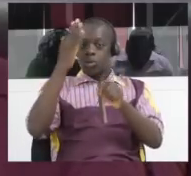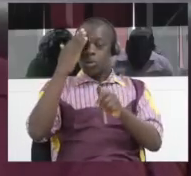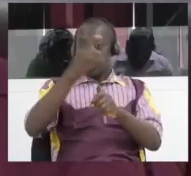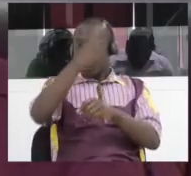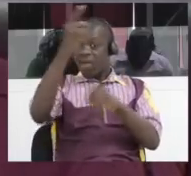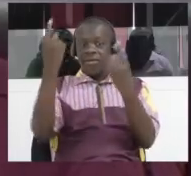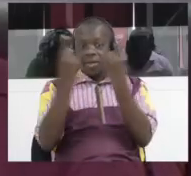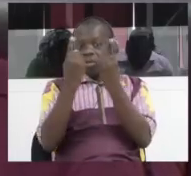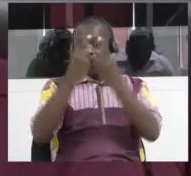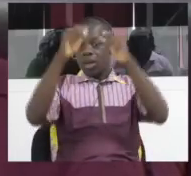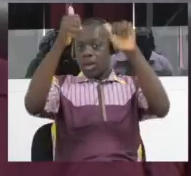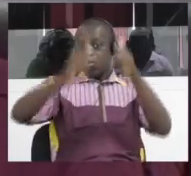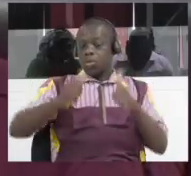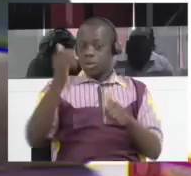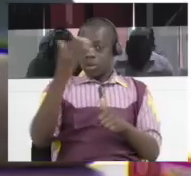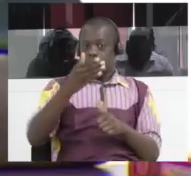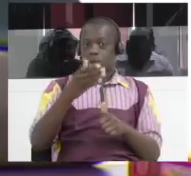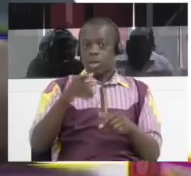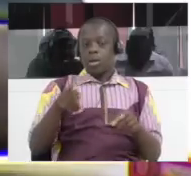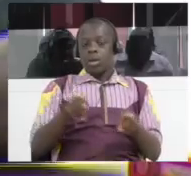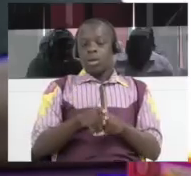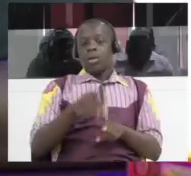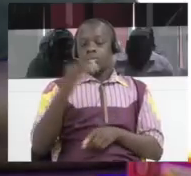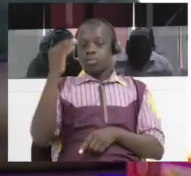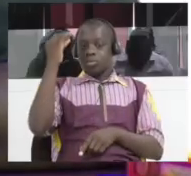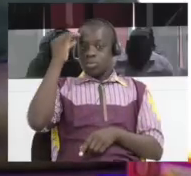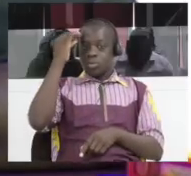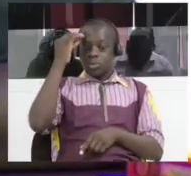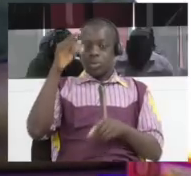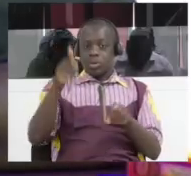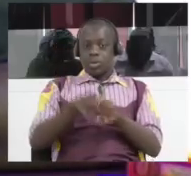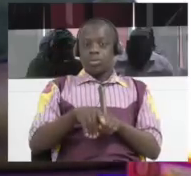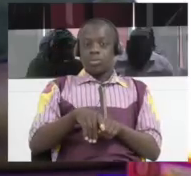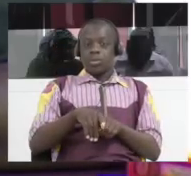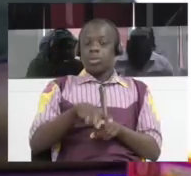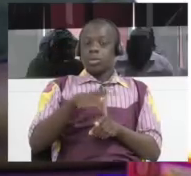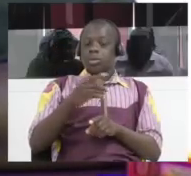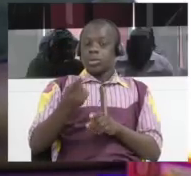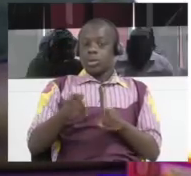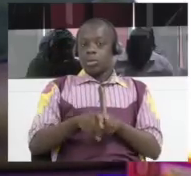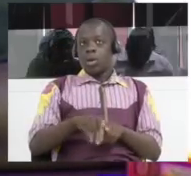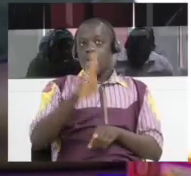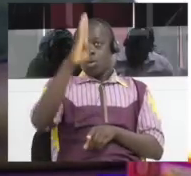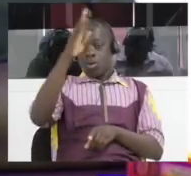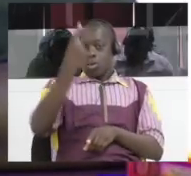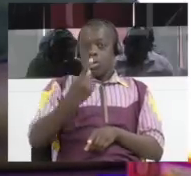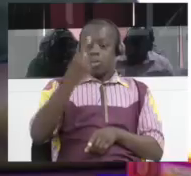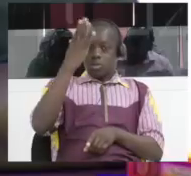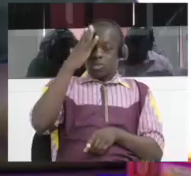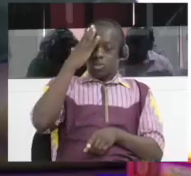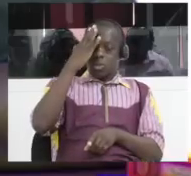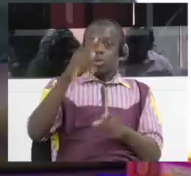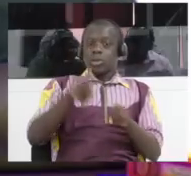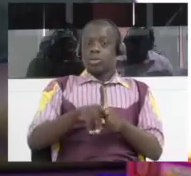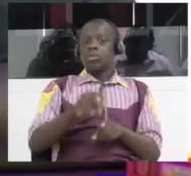going on within the group. Is that correct? Well, knowledge of everything, omnipotence, I think, is the realm of the